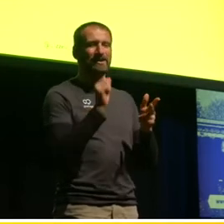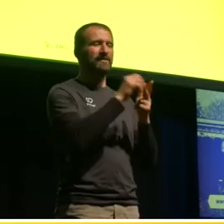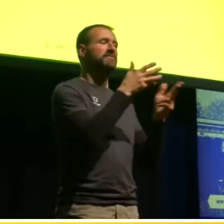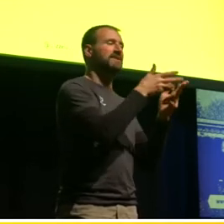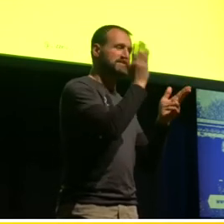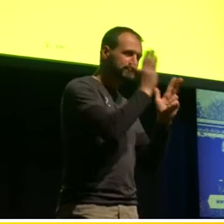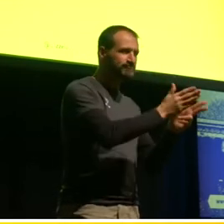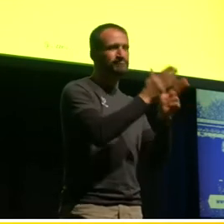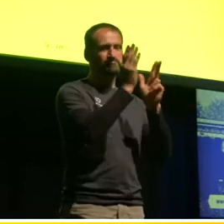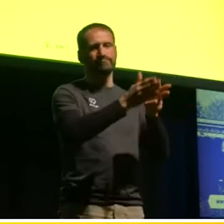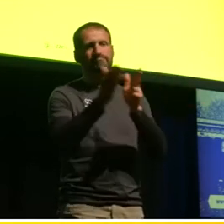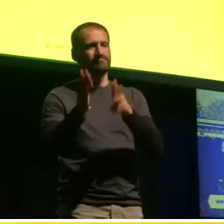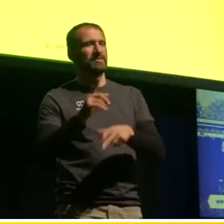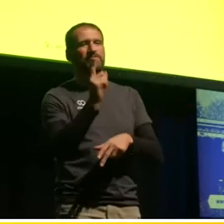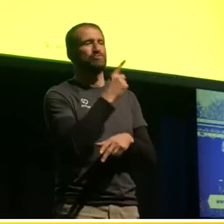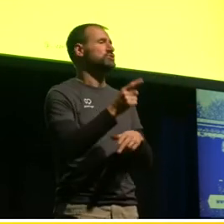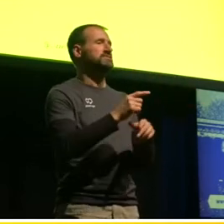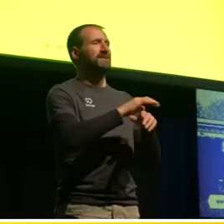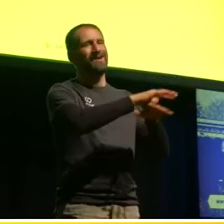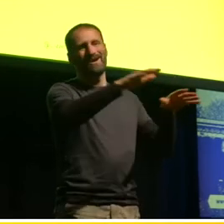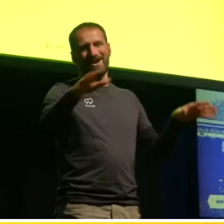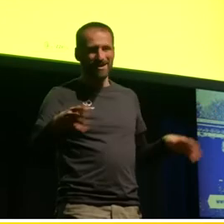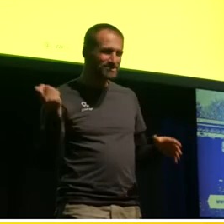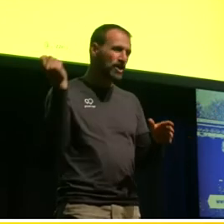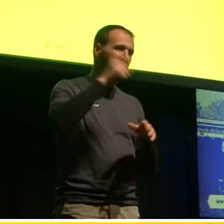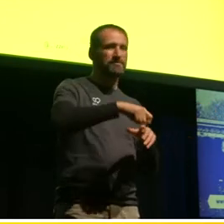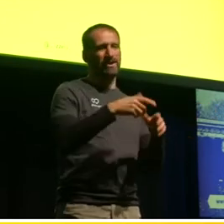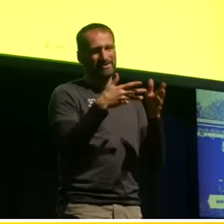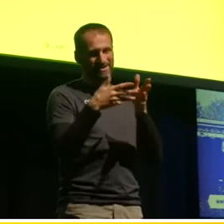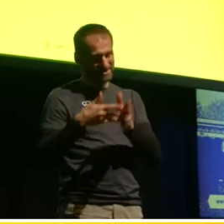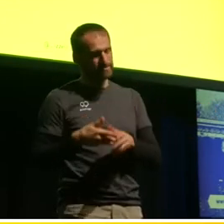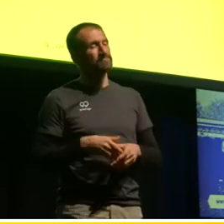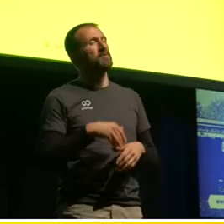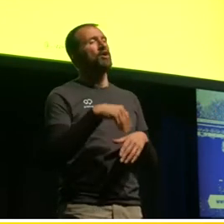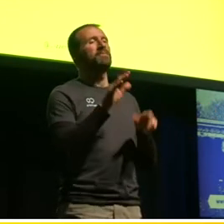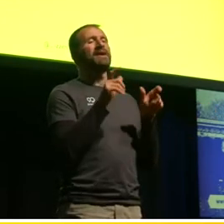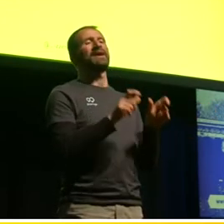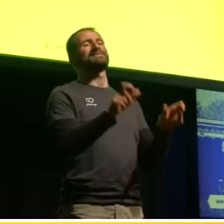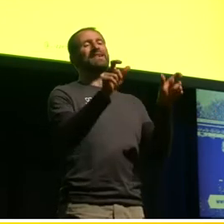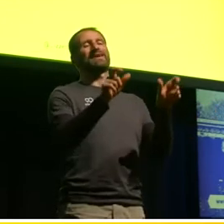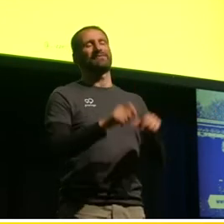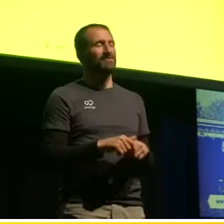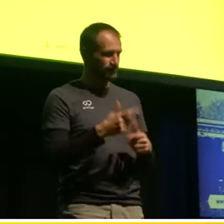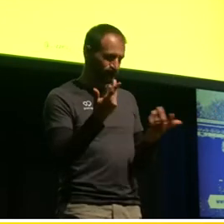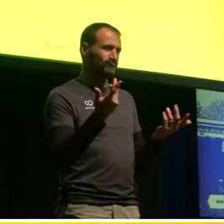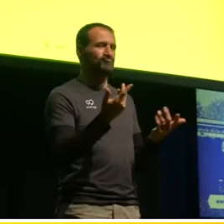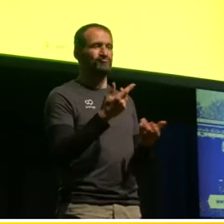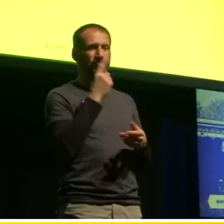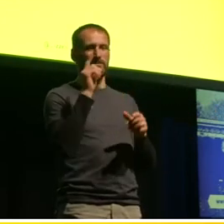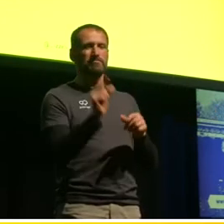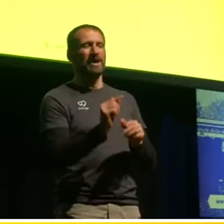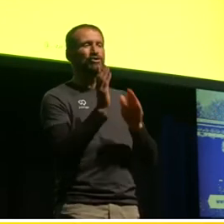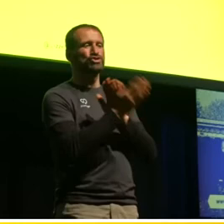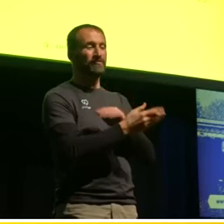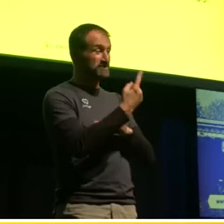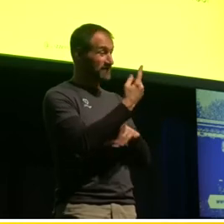the time. You can become resilient, so if one microservice isn't there, no problem. At least all the others are working. It doesn't